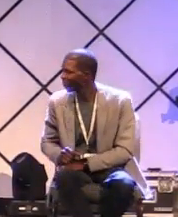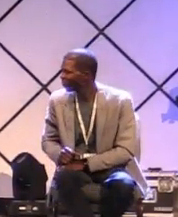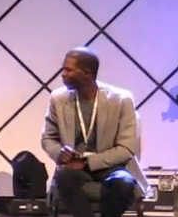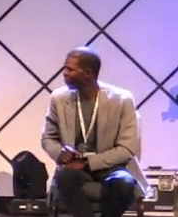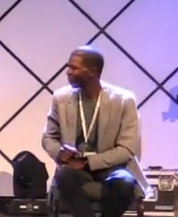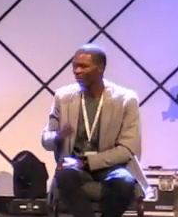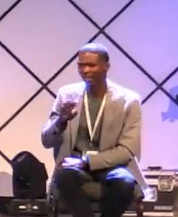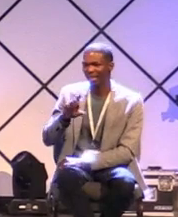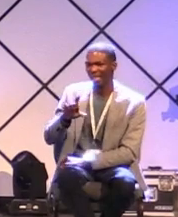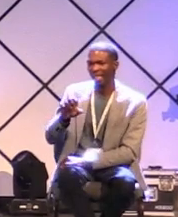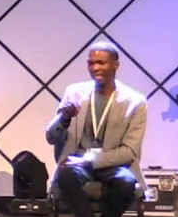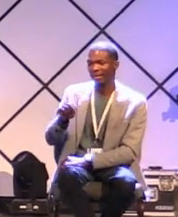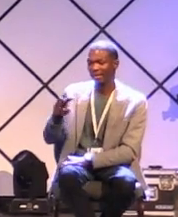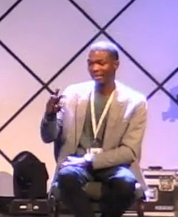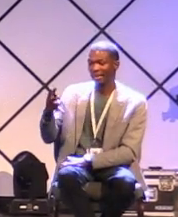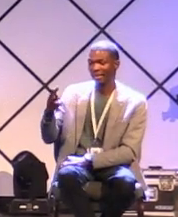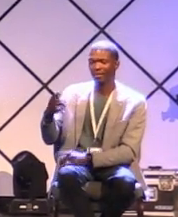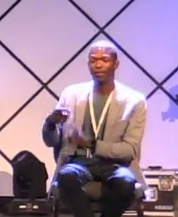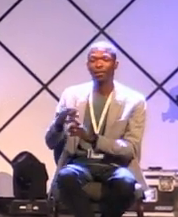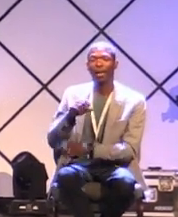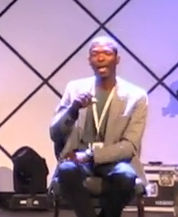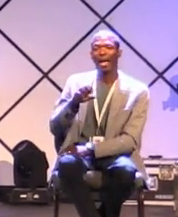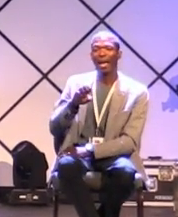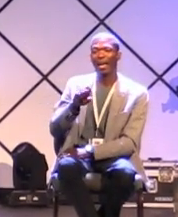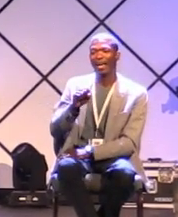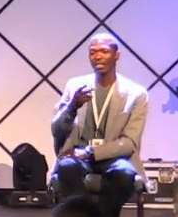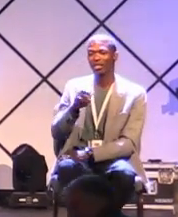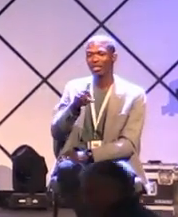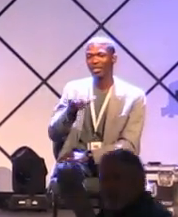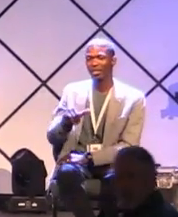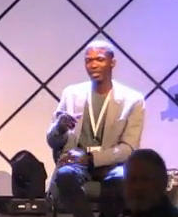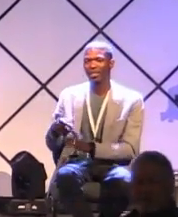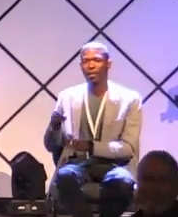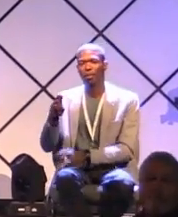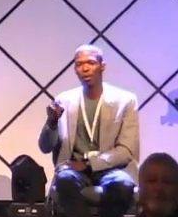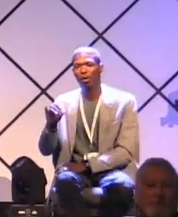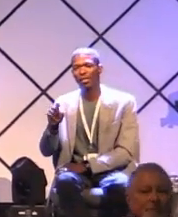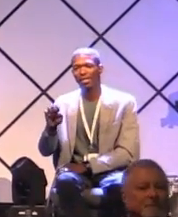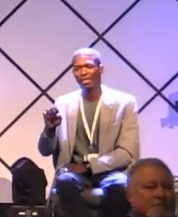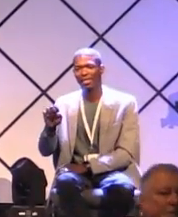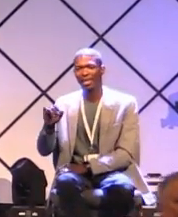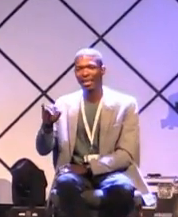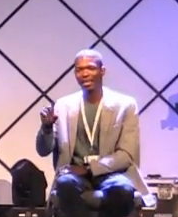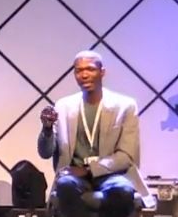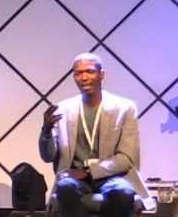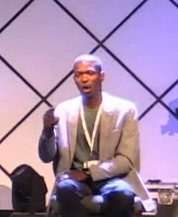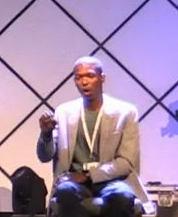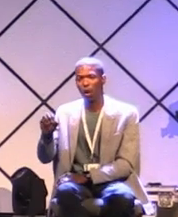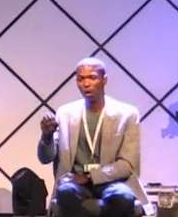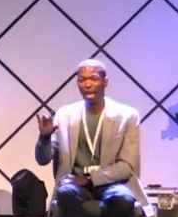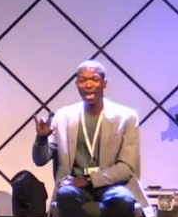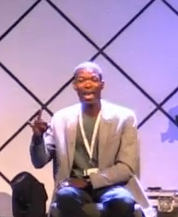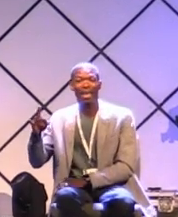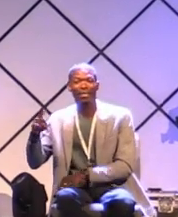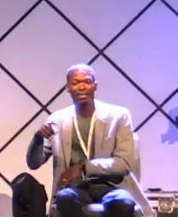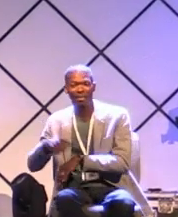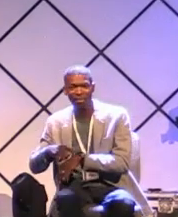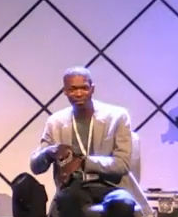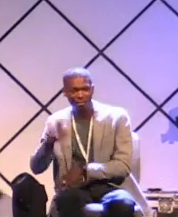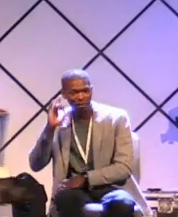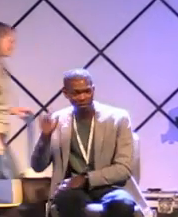This is Ellen the sixth, raised by Ashley Tomlinson of Boise, Idaho, and this is her eighth puppy.